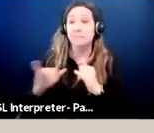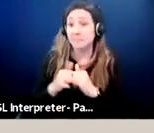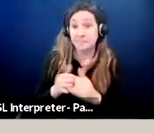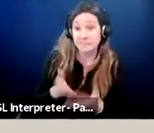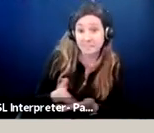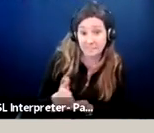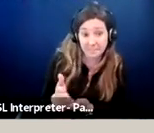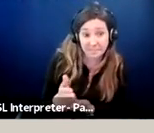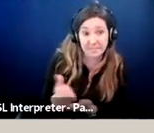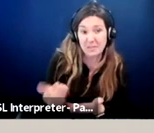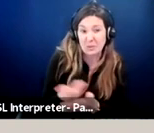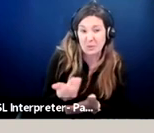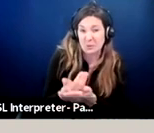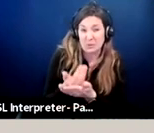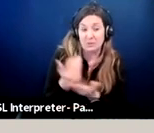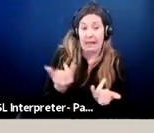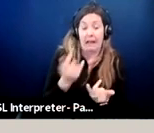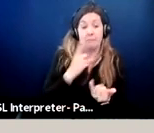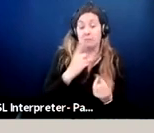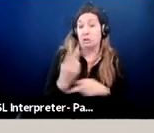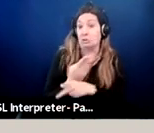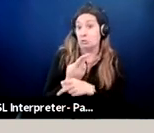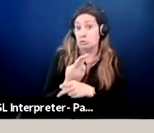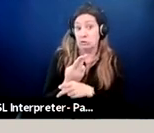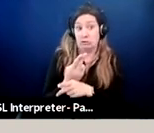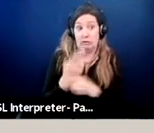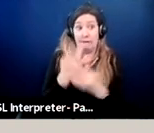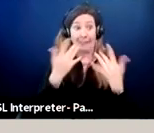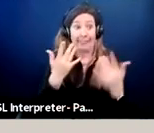really new one that's out there, which is really user-friendly and free, I'd like to plug them, is